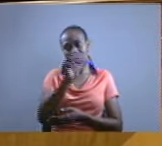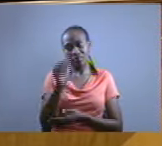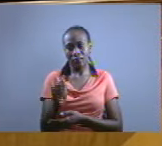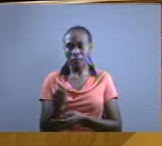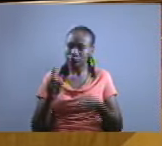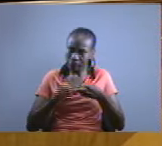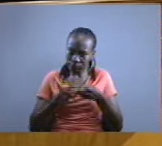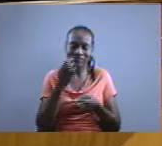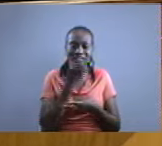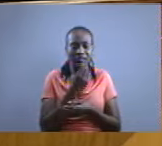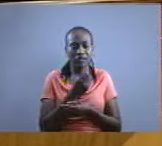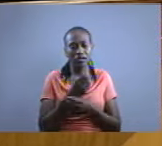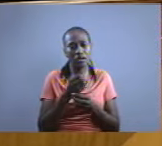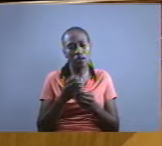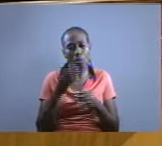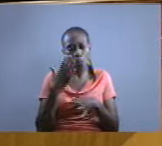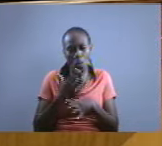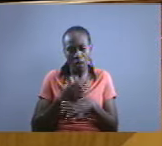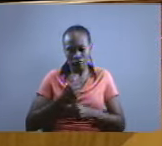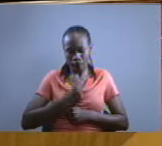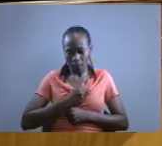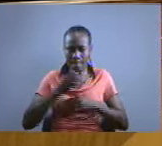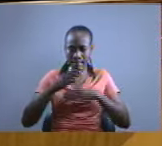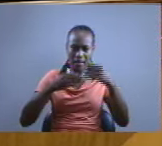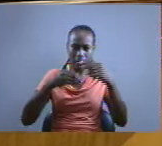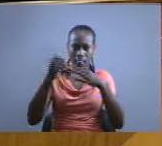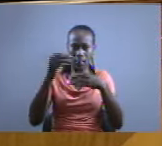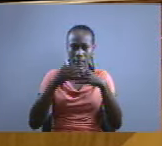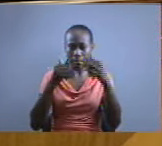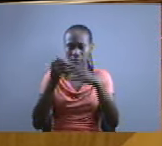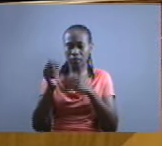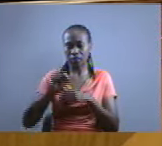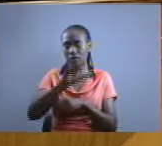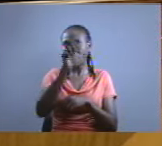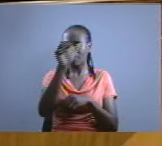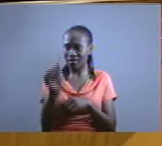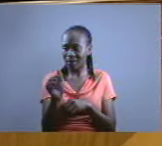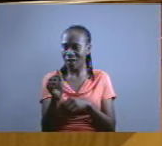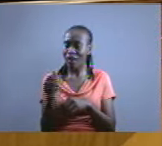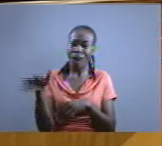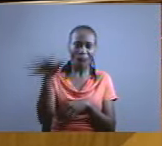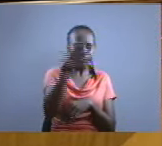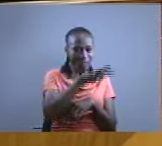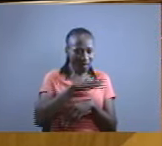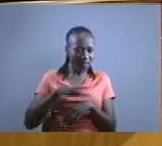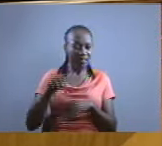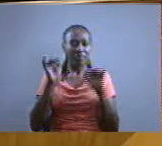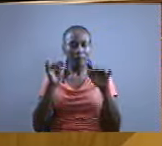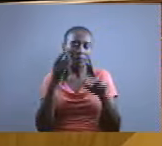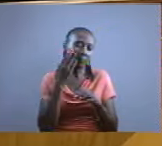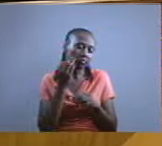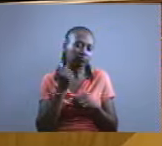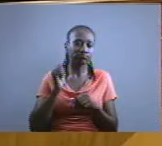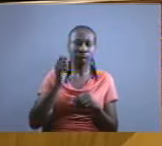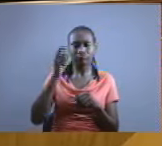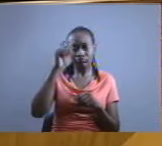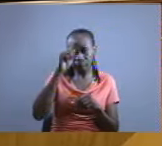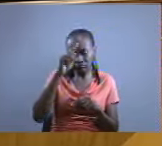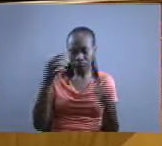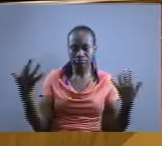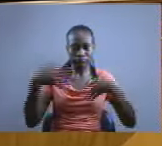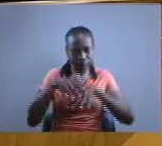our efforts to build South Africa that truly belongs to all who live in it, black and white, united in